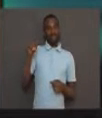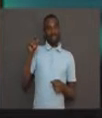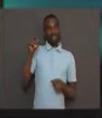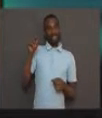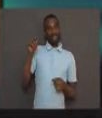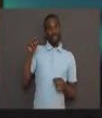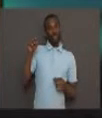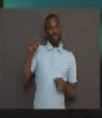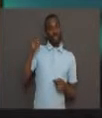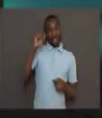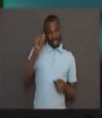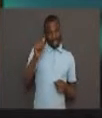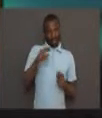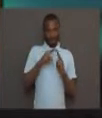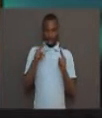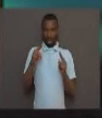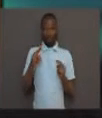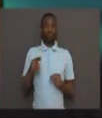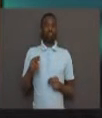of electric forces.